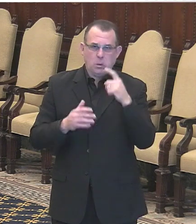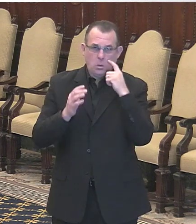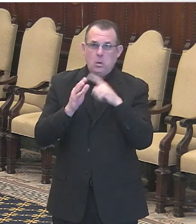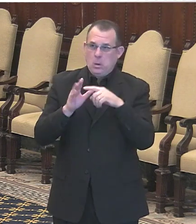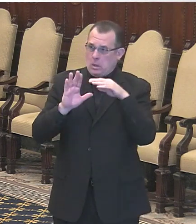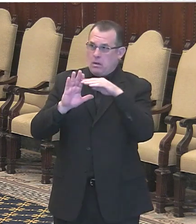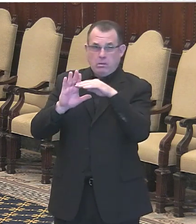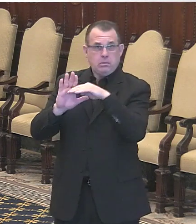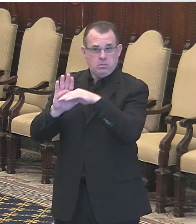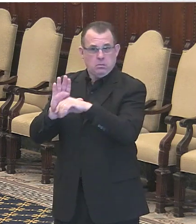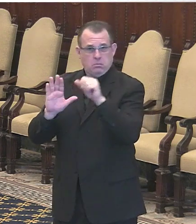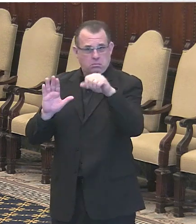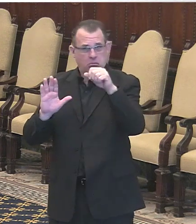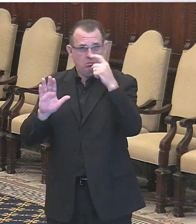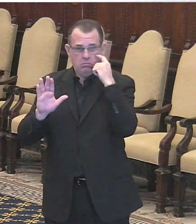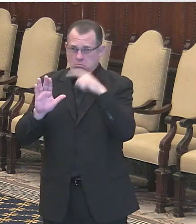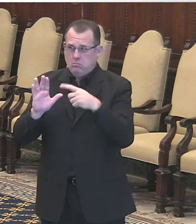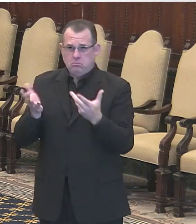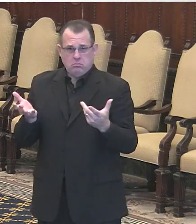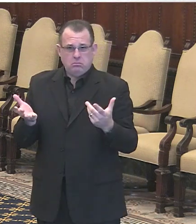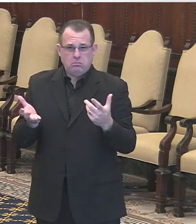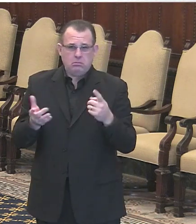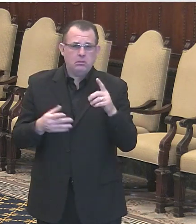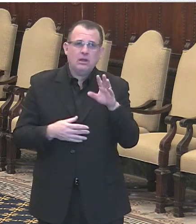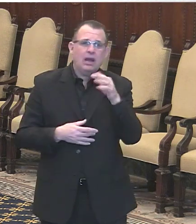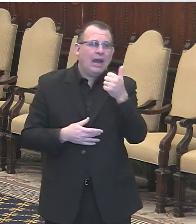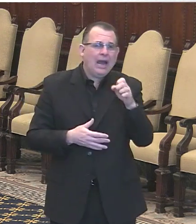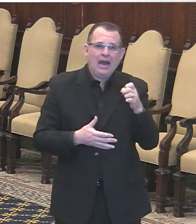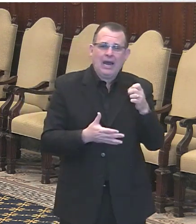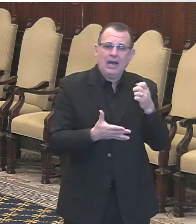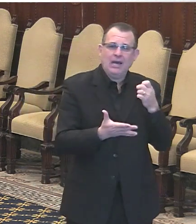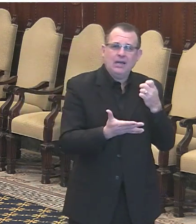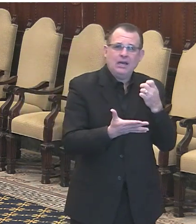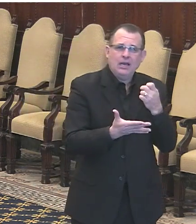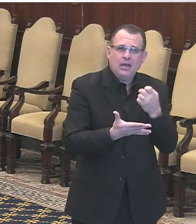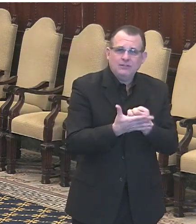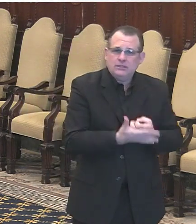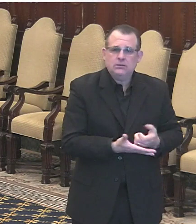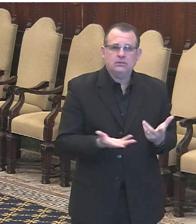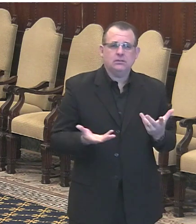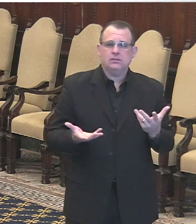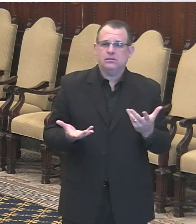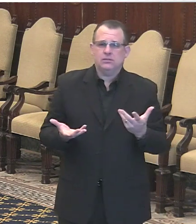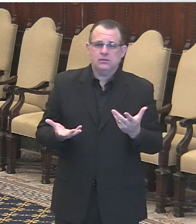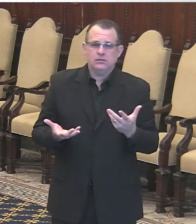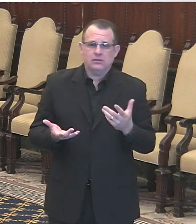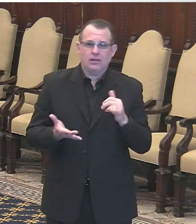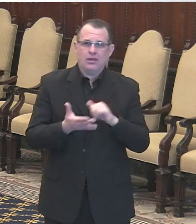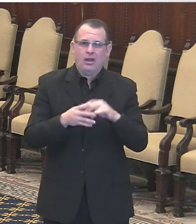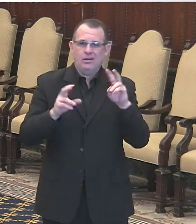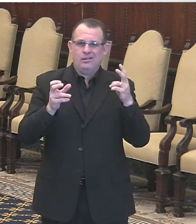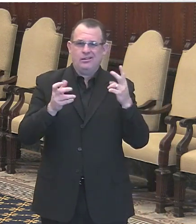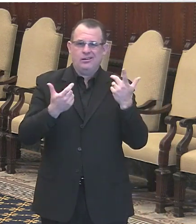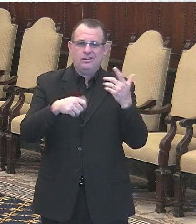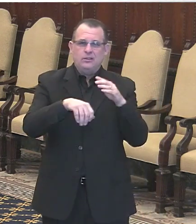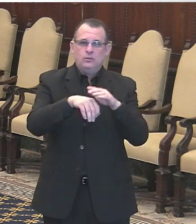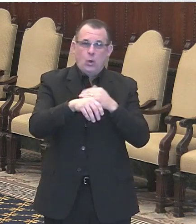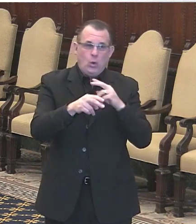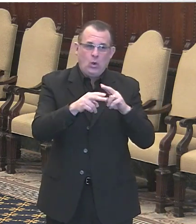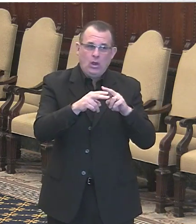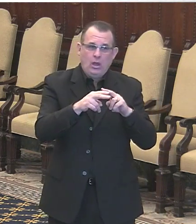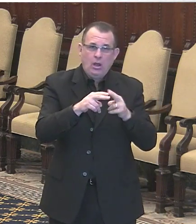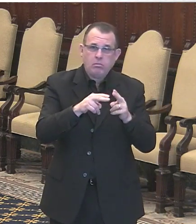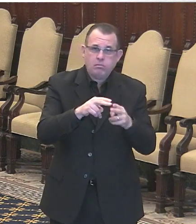and deaths recently, is there any evidence that that has slowed or ticked back up? I know there's a delay, obviously, with incubation periods, but